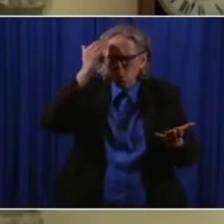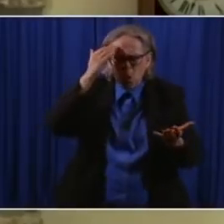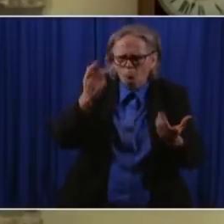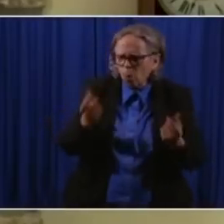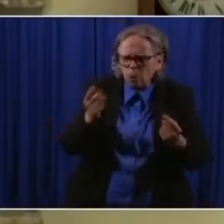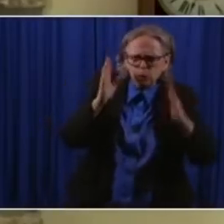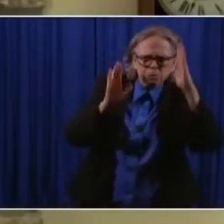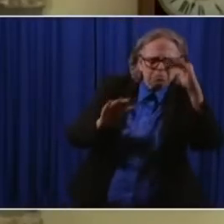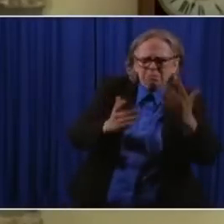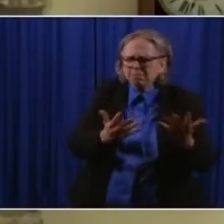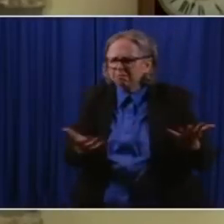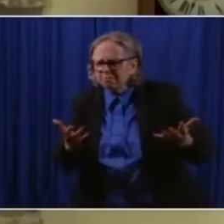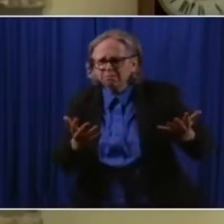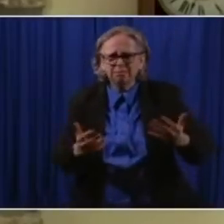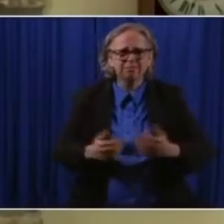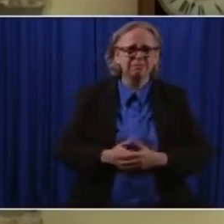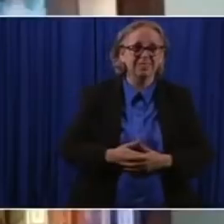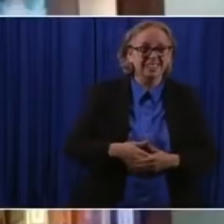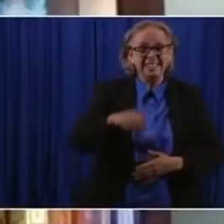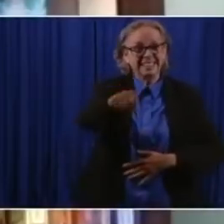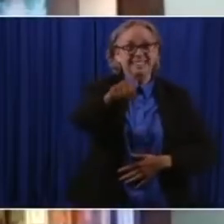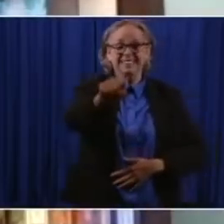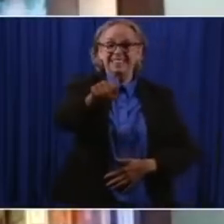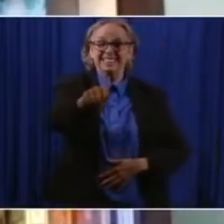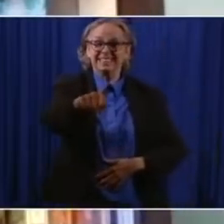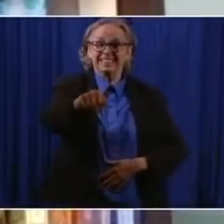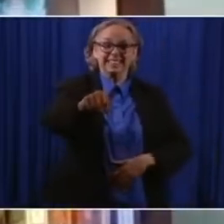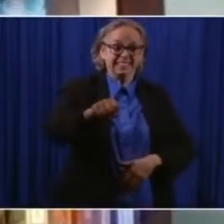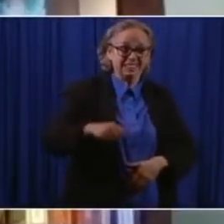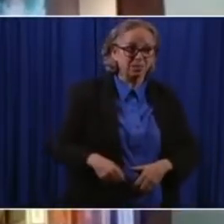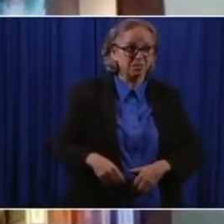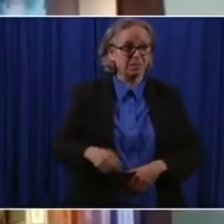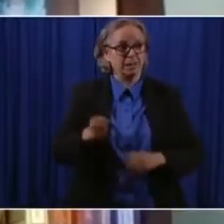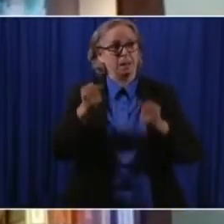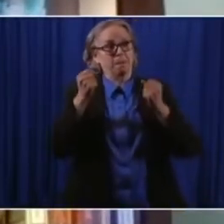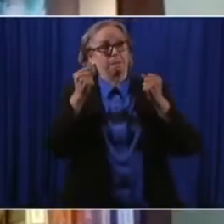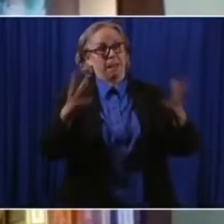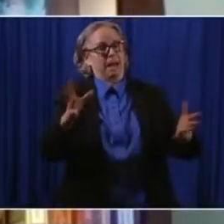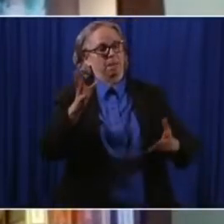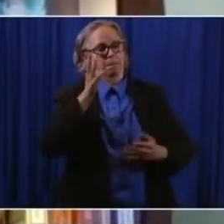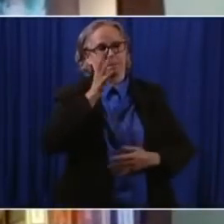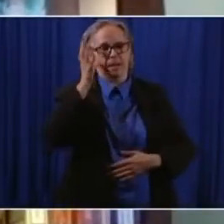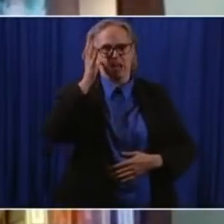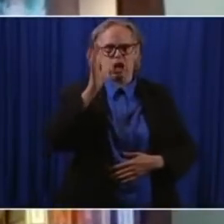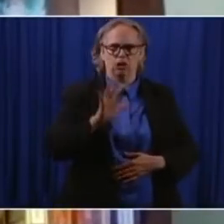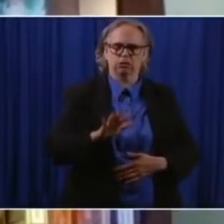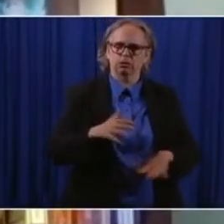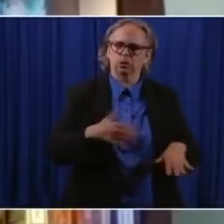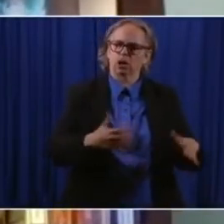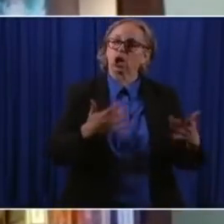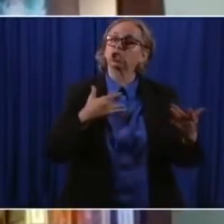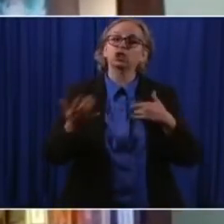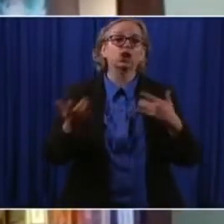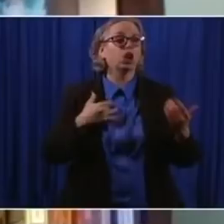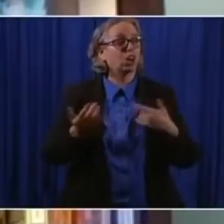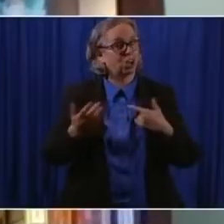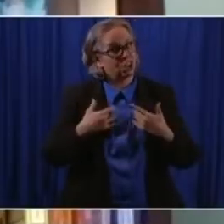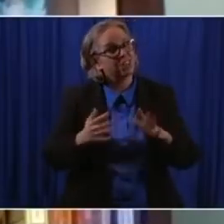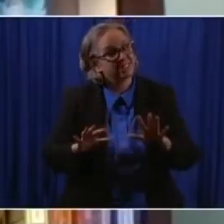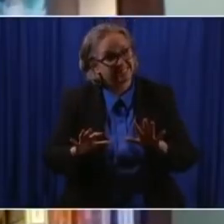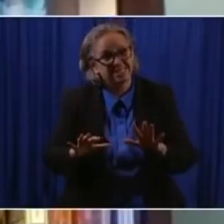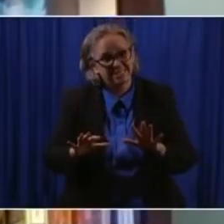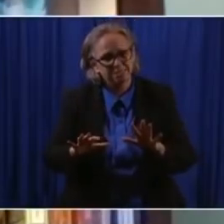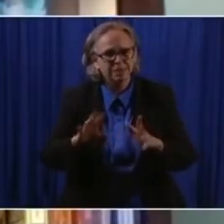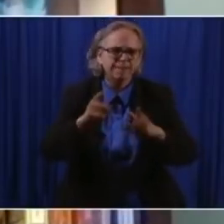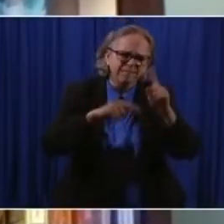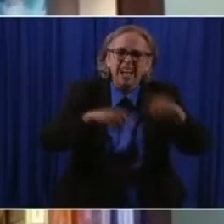know. Absolutely. So a lot of parents are concerned. They have various concerns, right? So some parents are